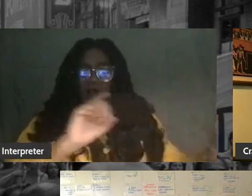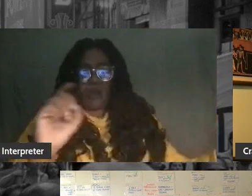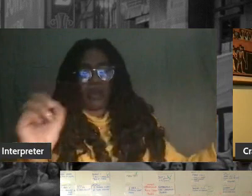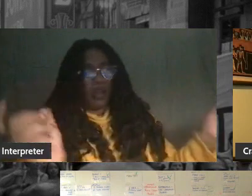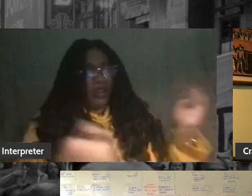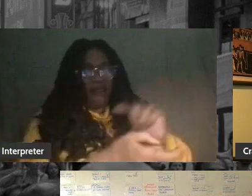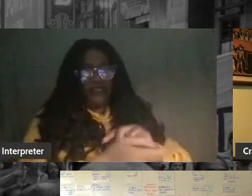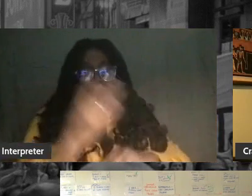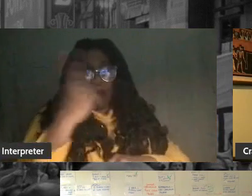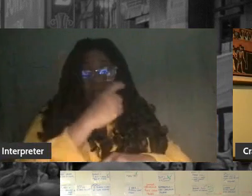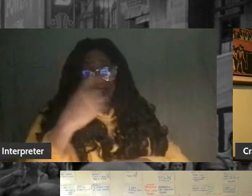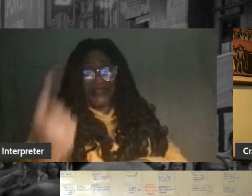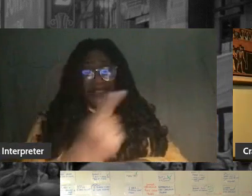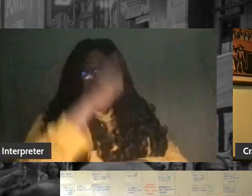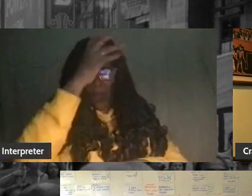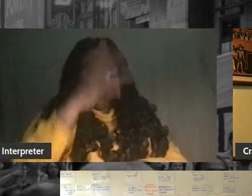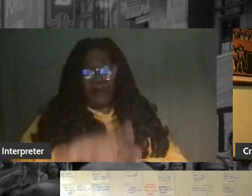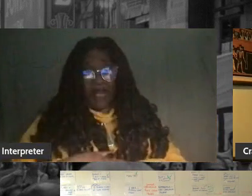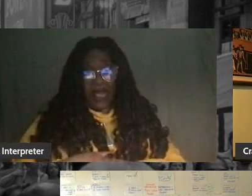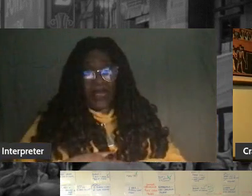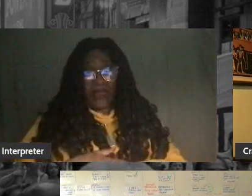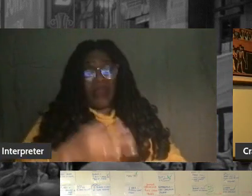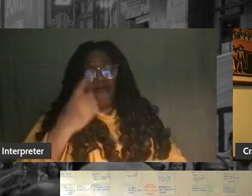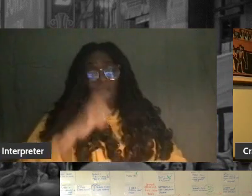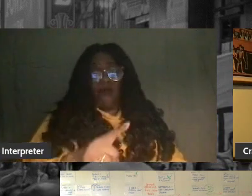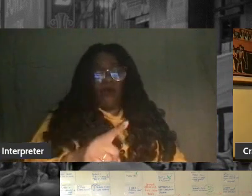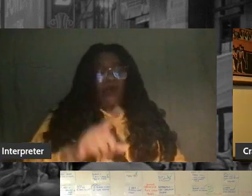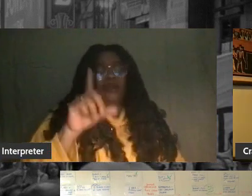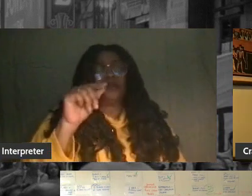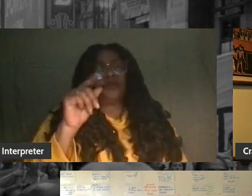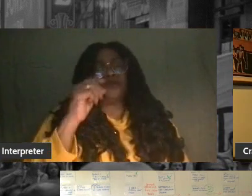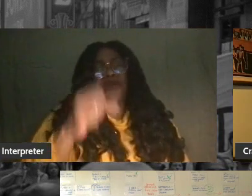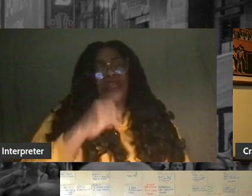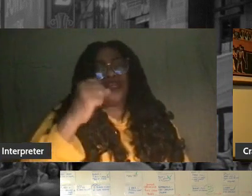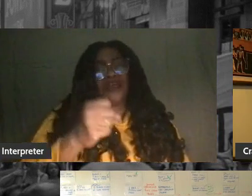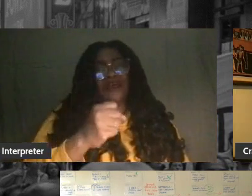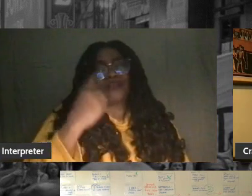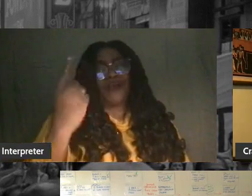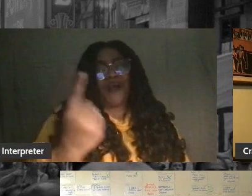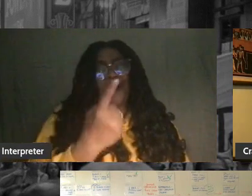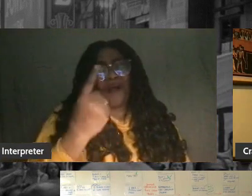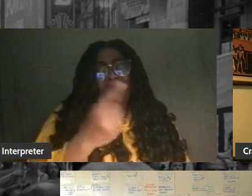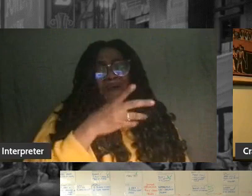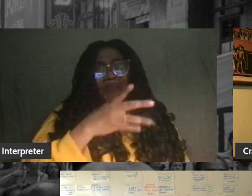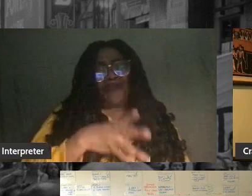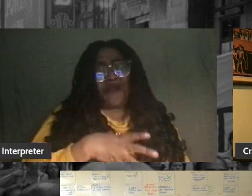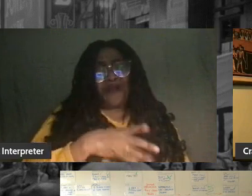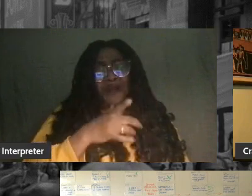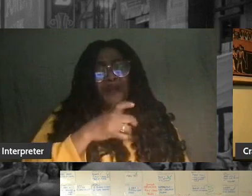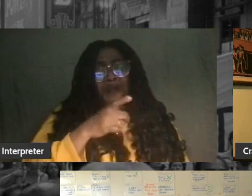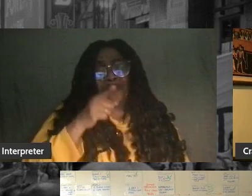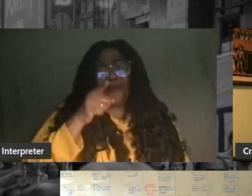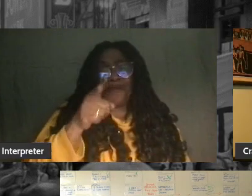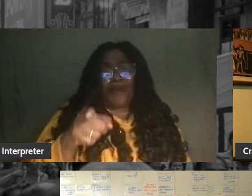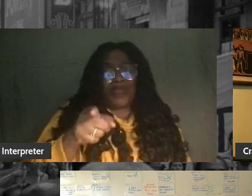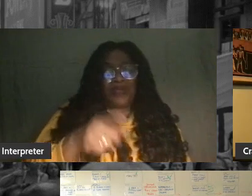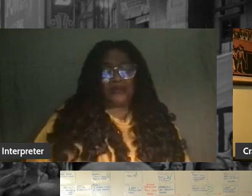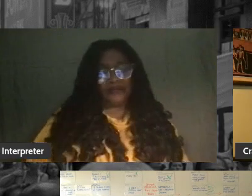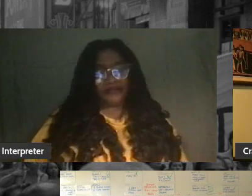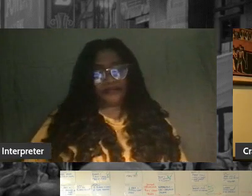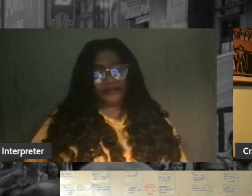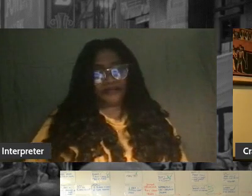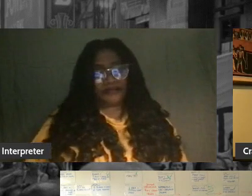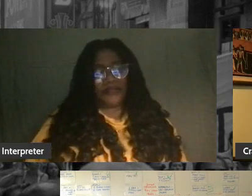for 20 years, I was the only woman in the room. And I was also the only woman, and